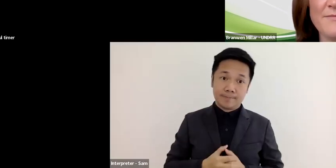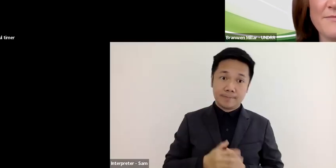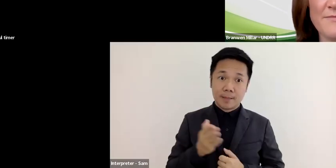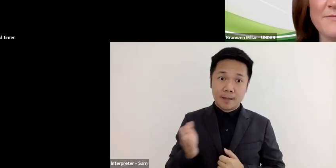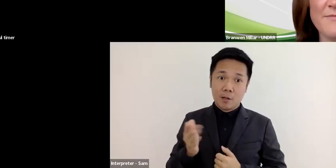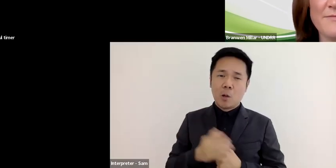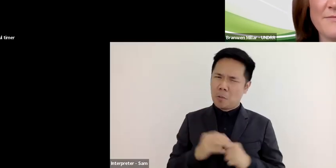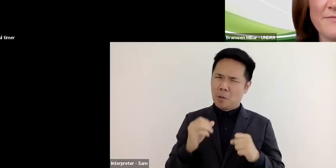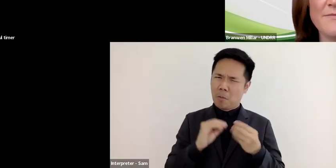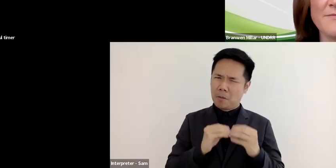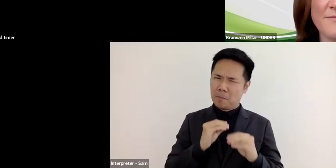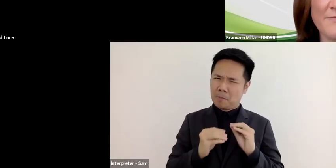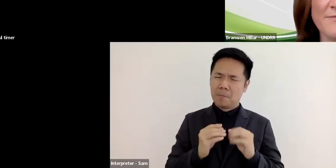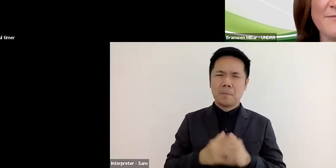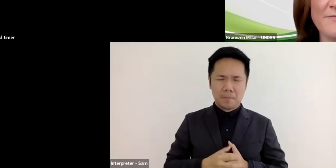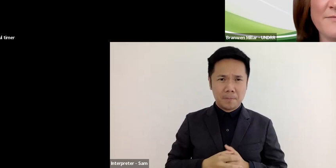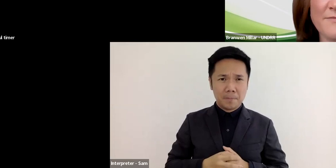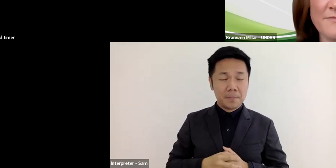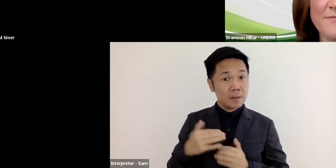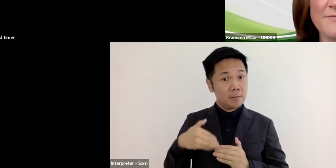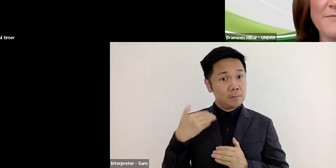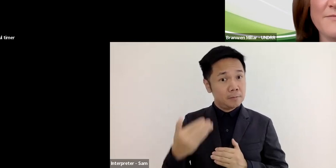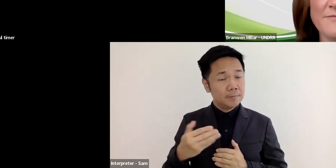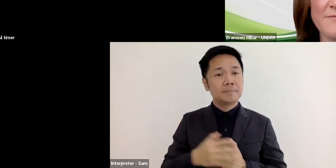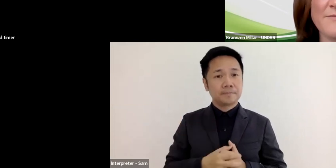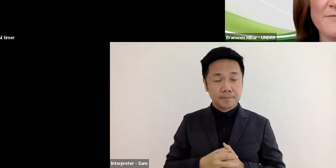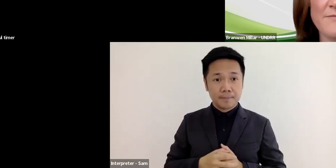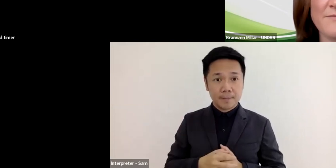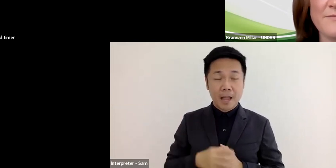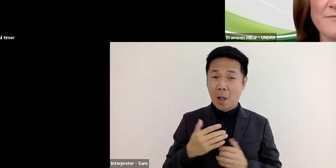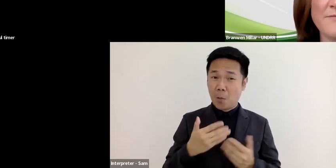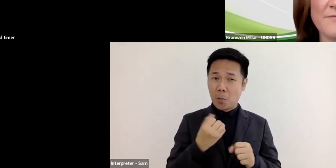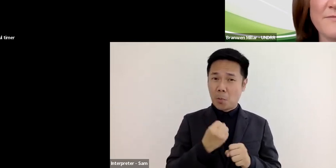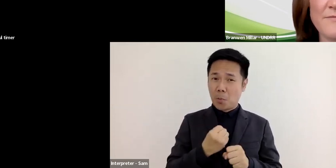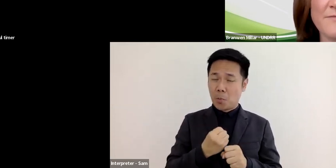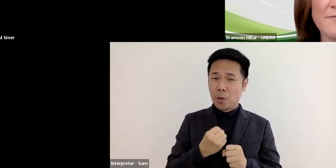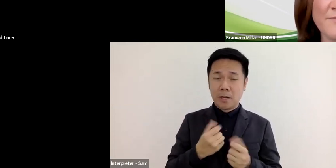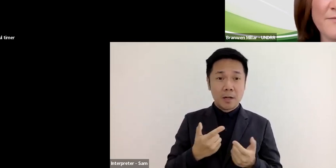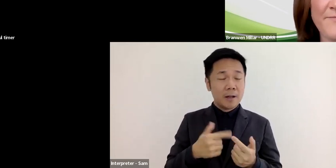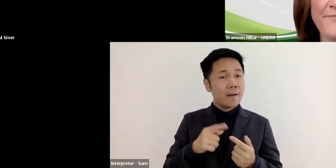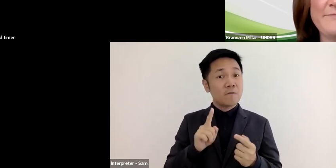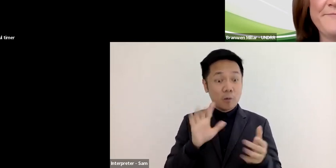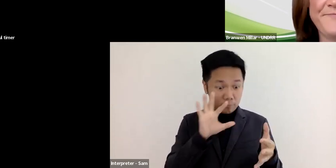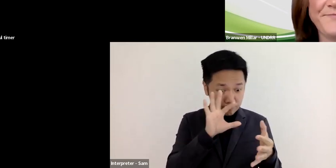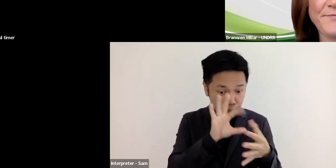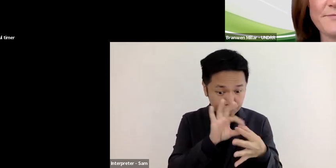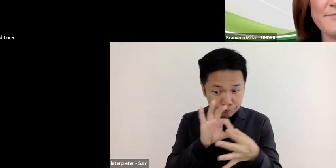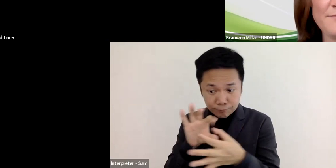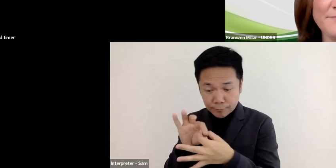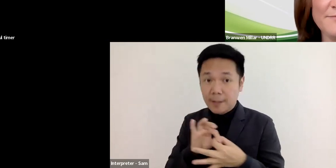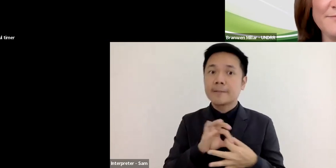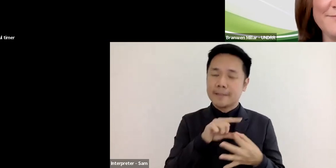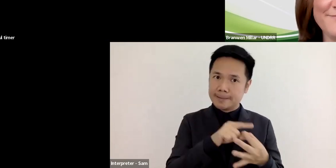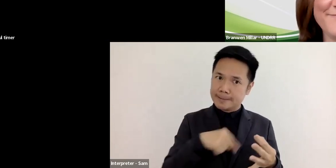this regard. Regarding our viewpoint mentioned, I would like to conclude that the renewed commitment to multilateralism is urgently